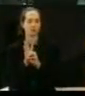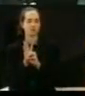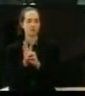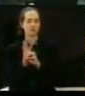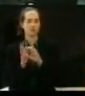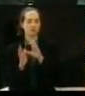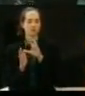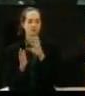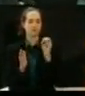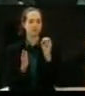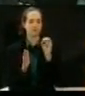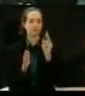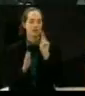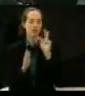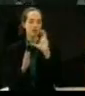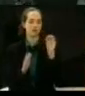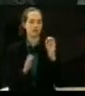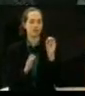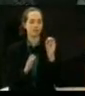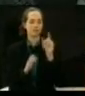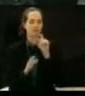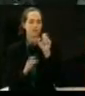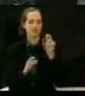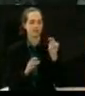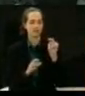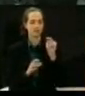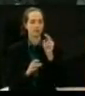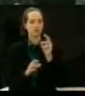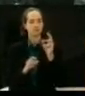management ordinance on first reading. Intergovernmental.